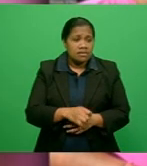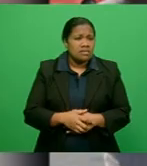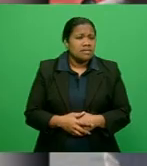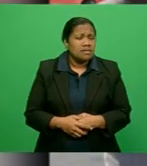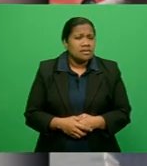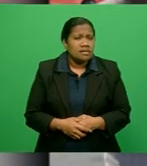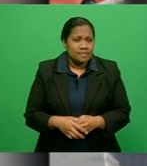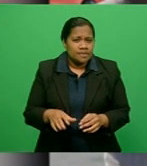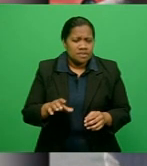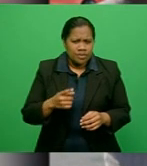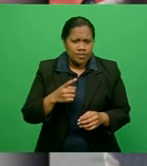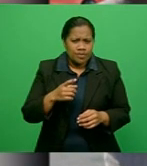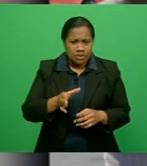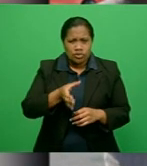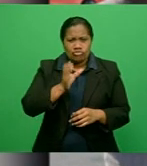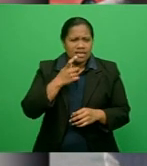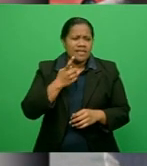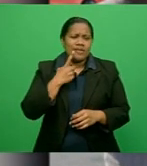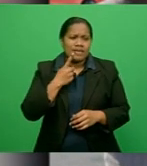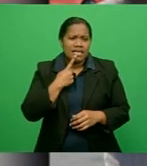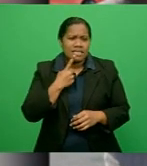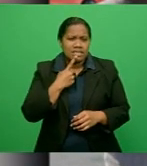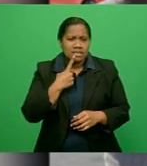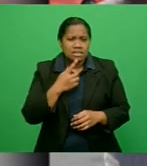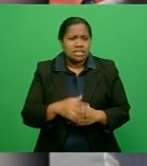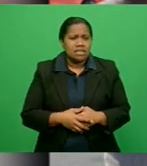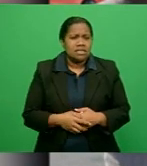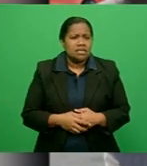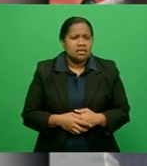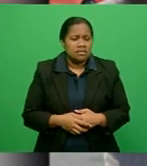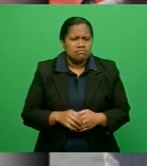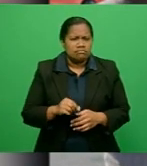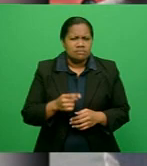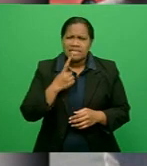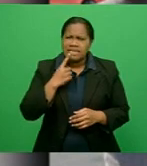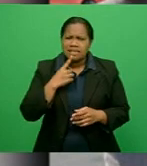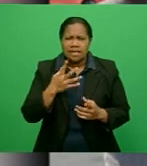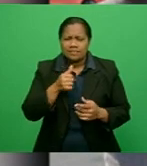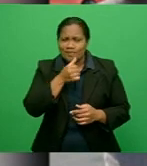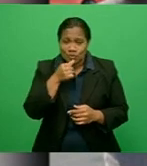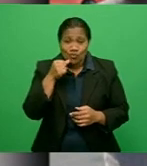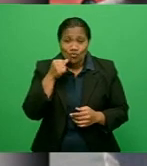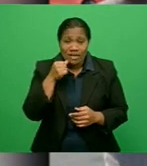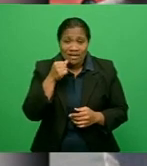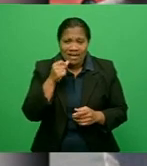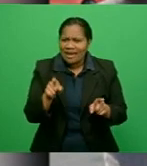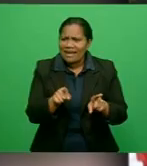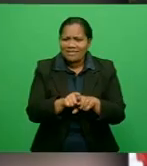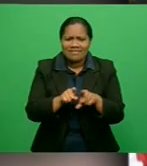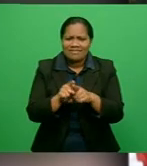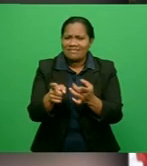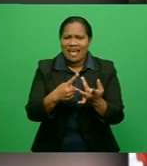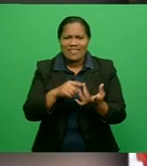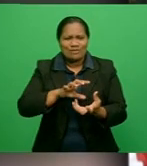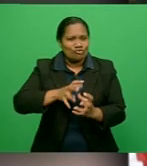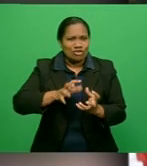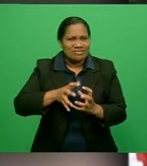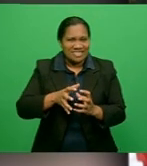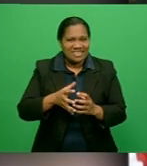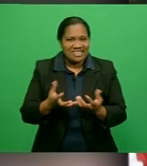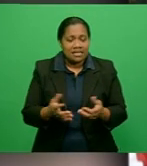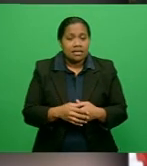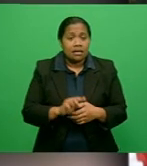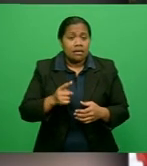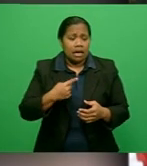then they taste it and say, oh, they're expecting something sweet, like other juices out there. I always say the